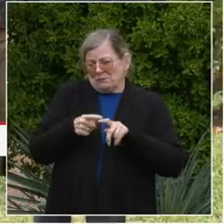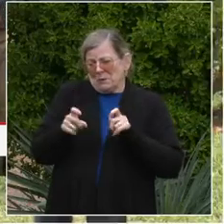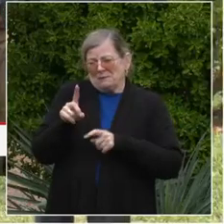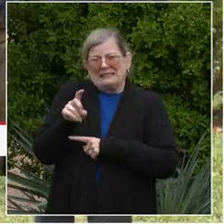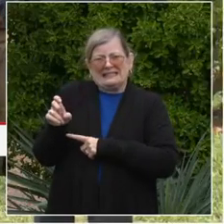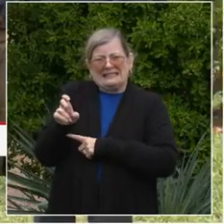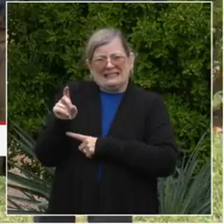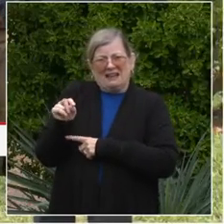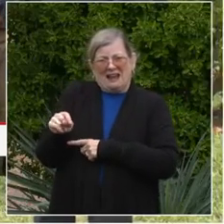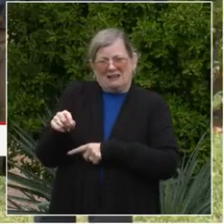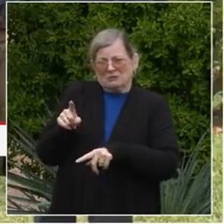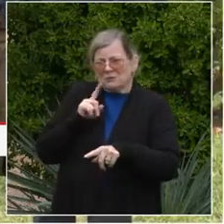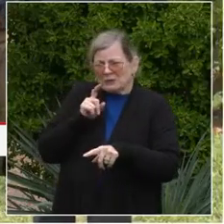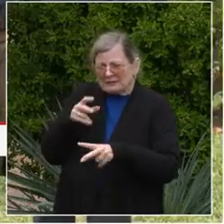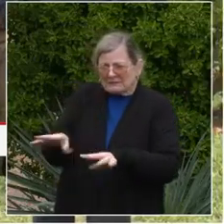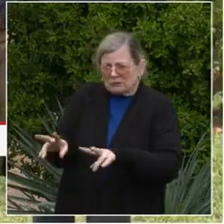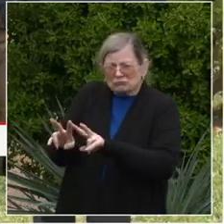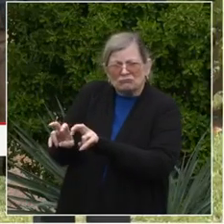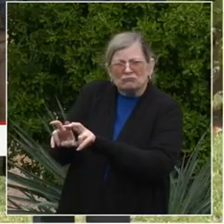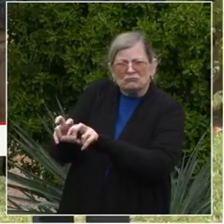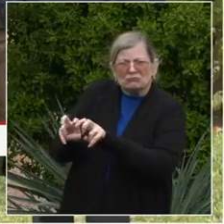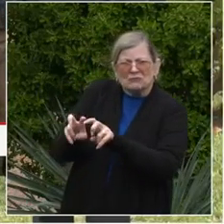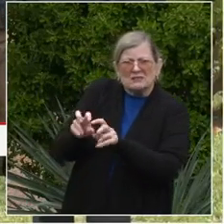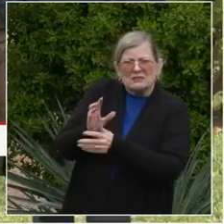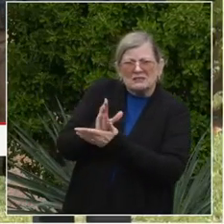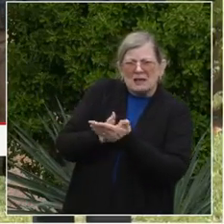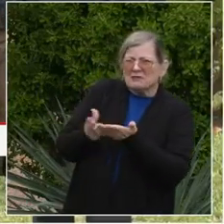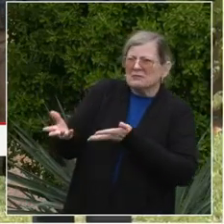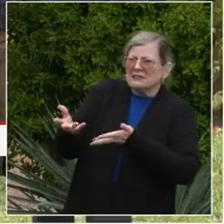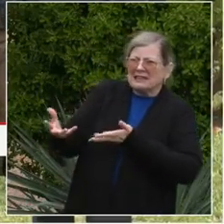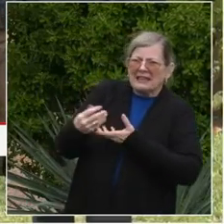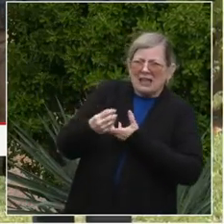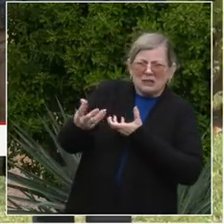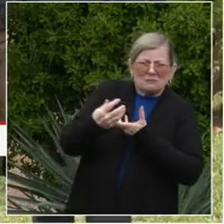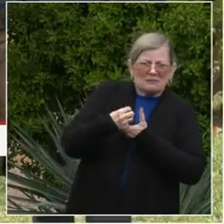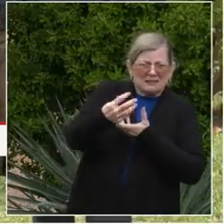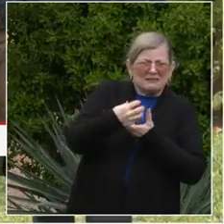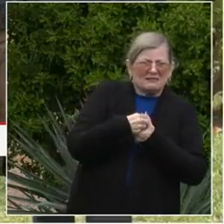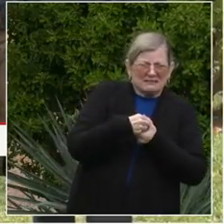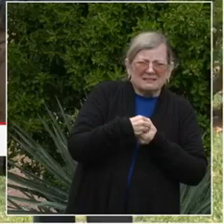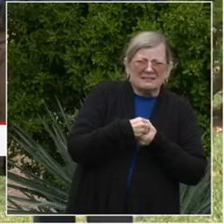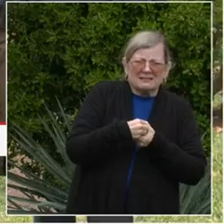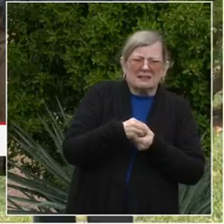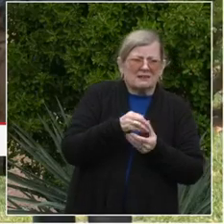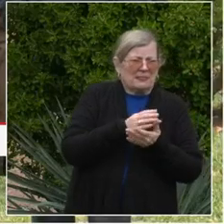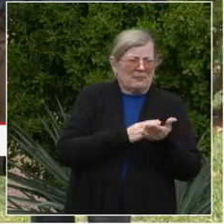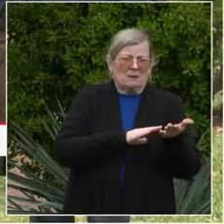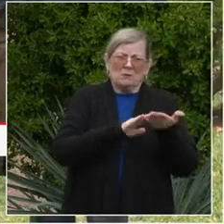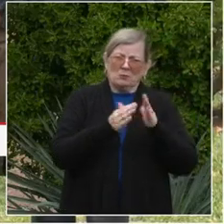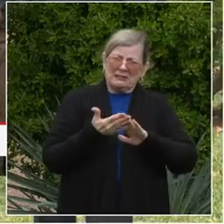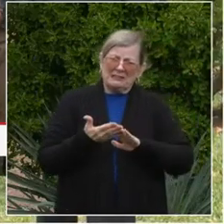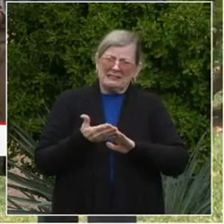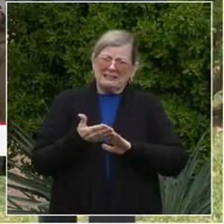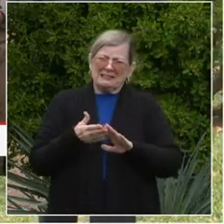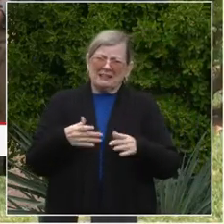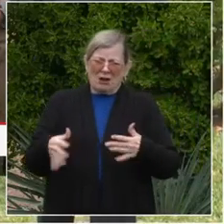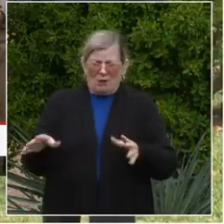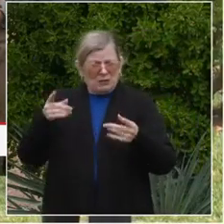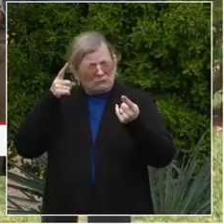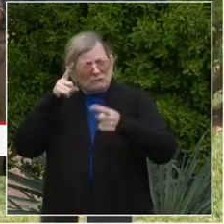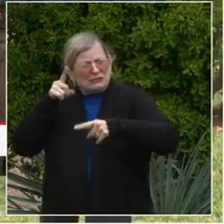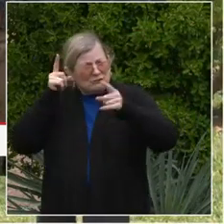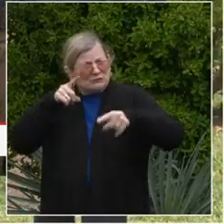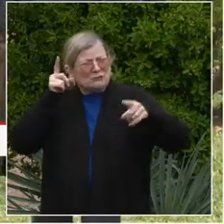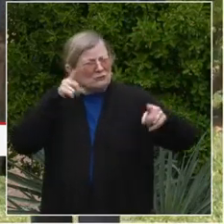that there is some engagement with the community, and the consensus is good too. But if